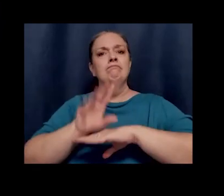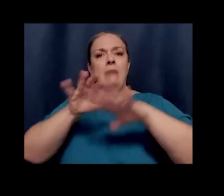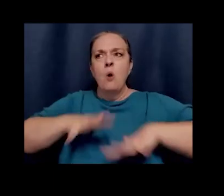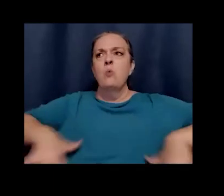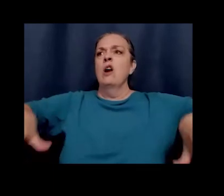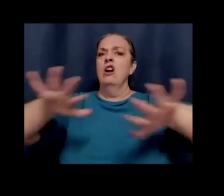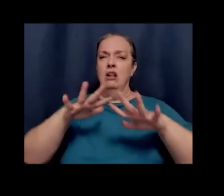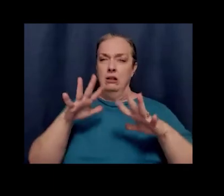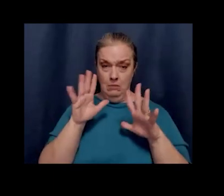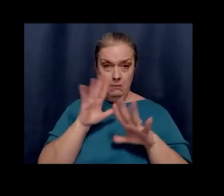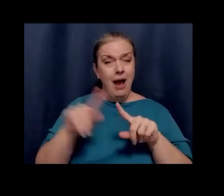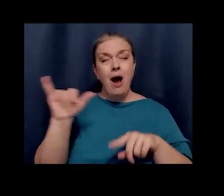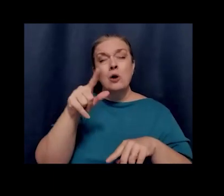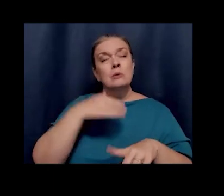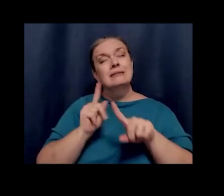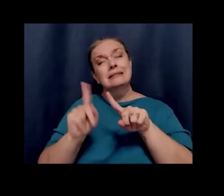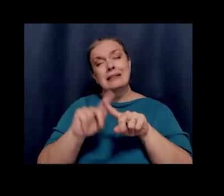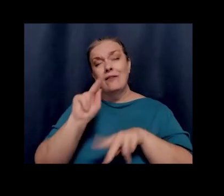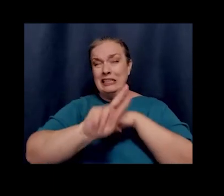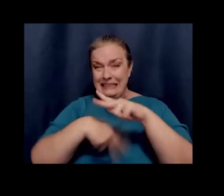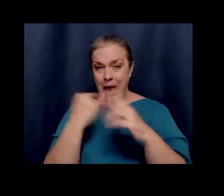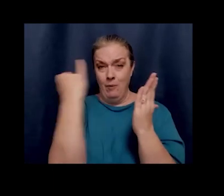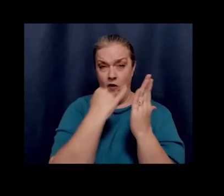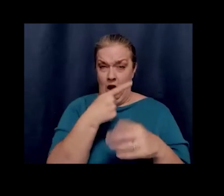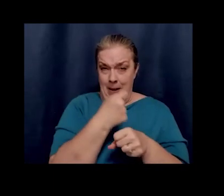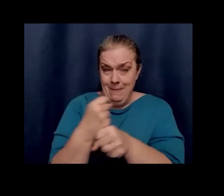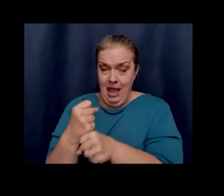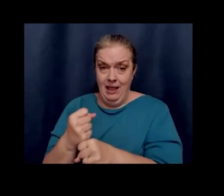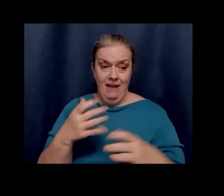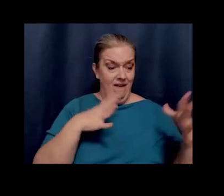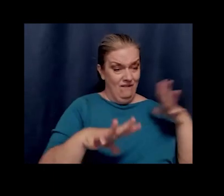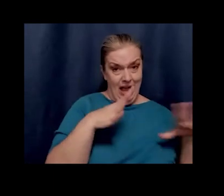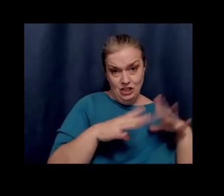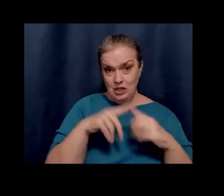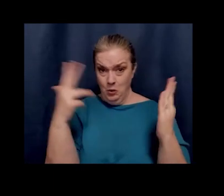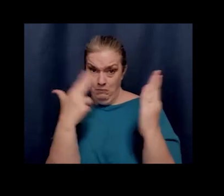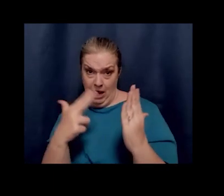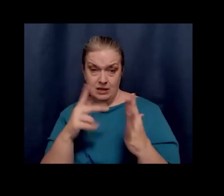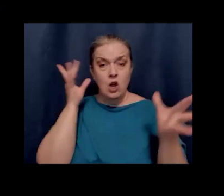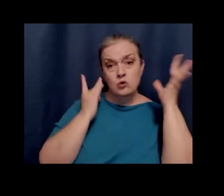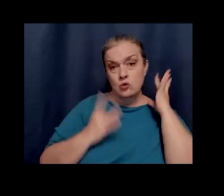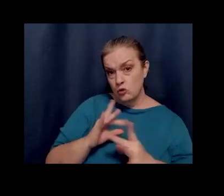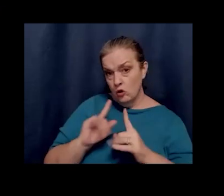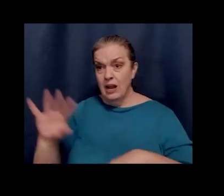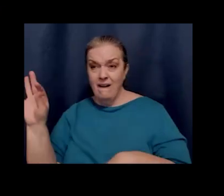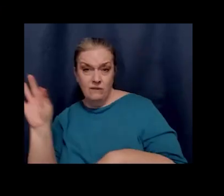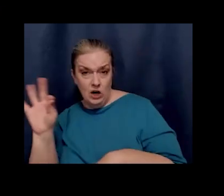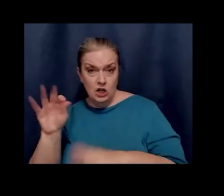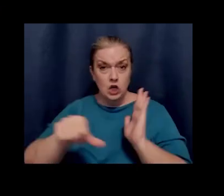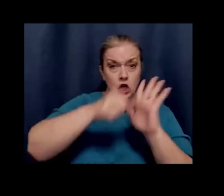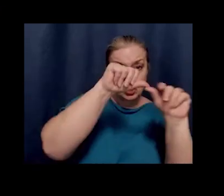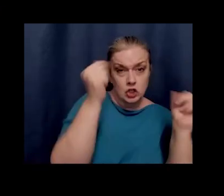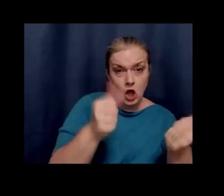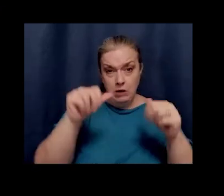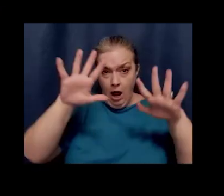his multidisciplinary artistic interests, from everything to fashion, to painting, to jewelry, to furniture and sculpture,